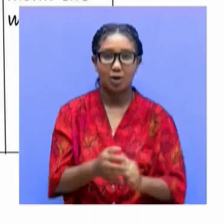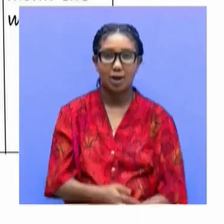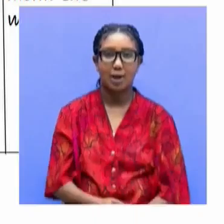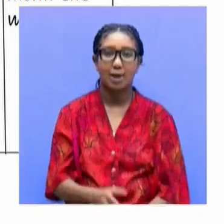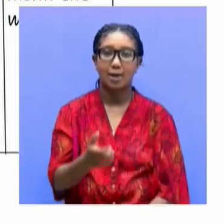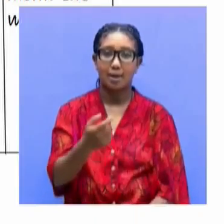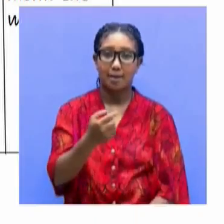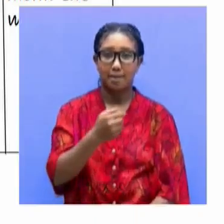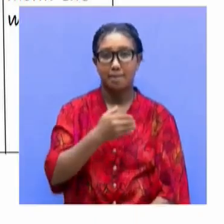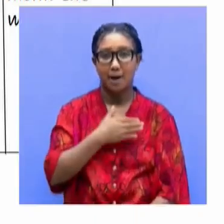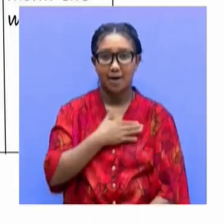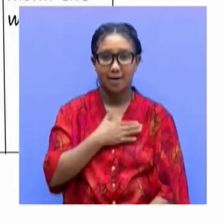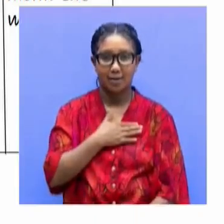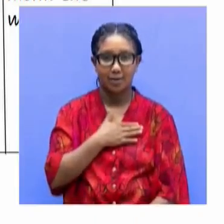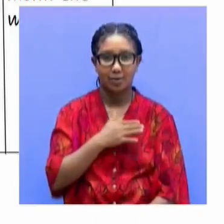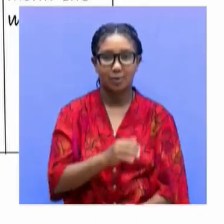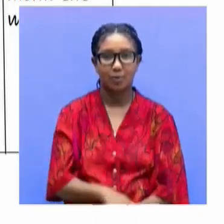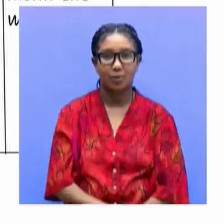my